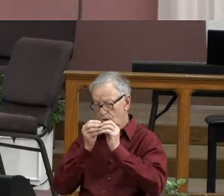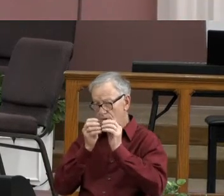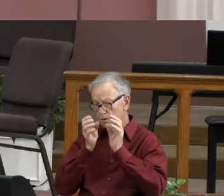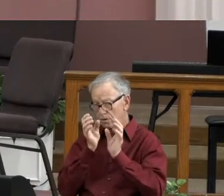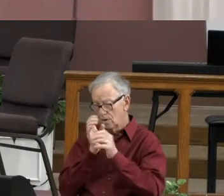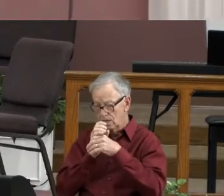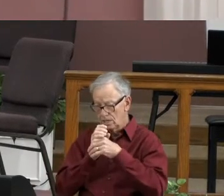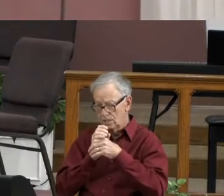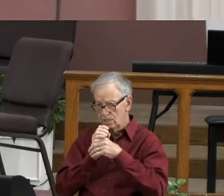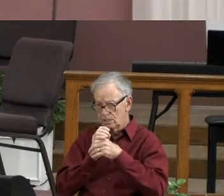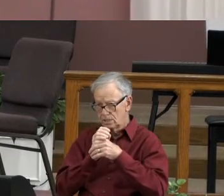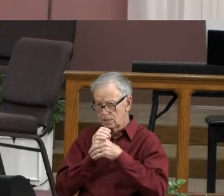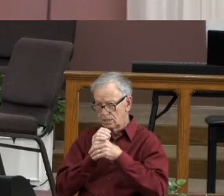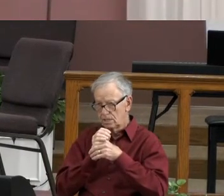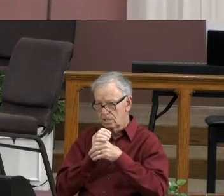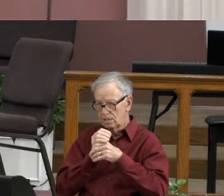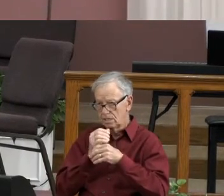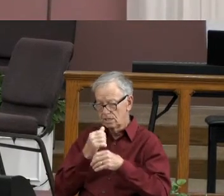self and environment?